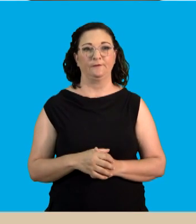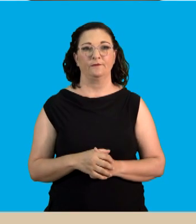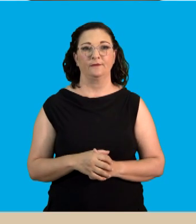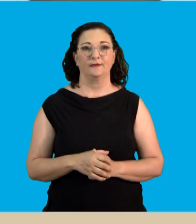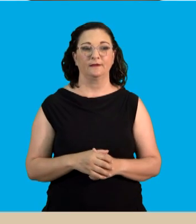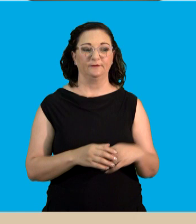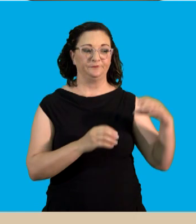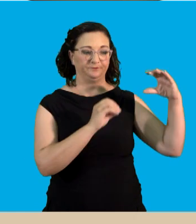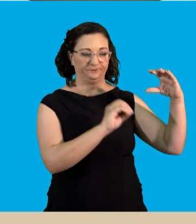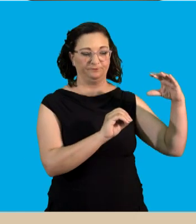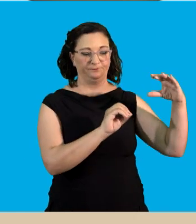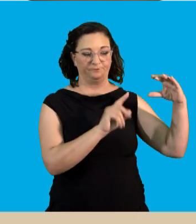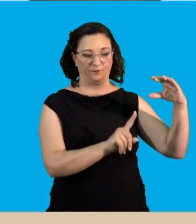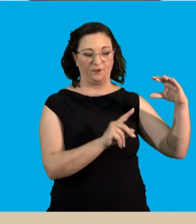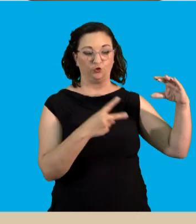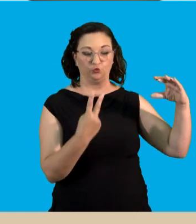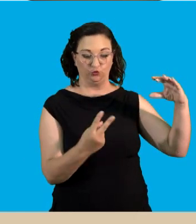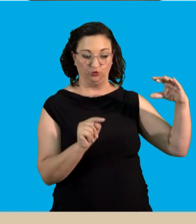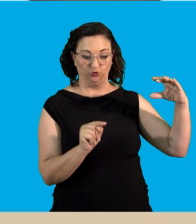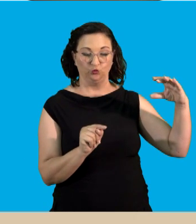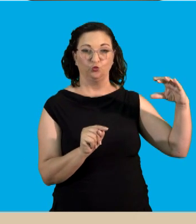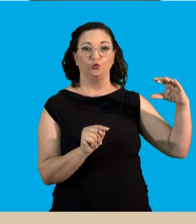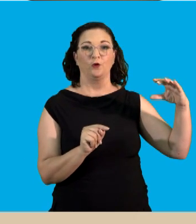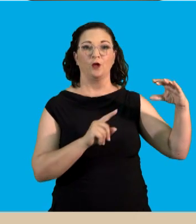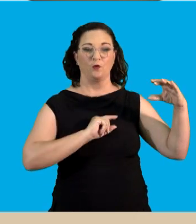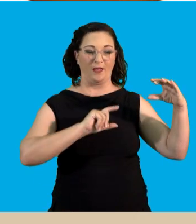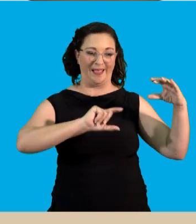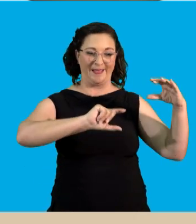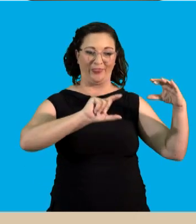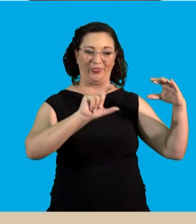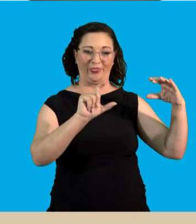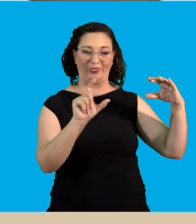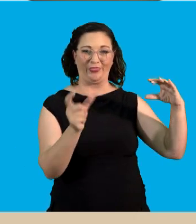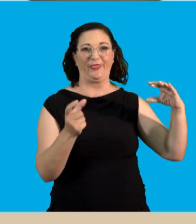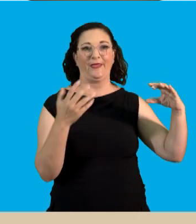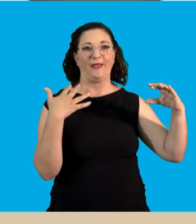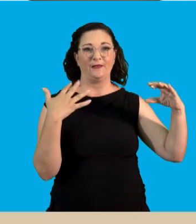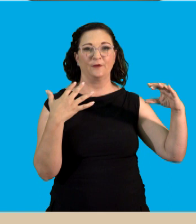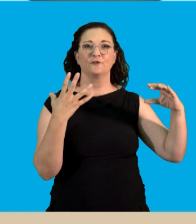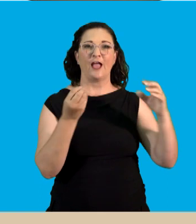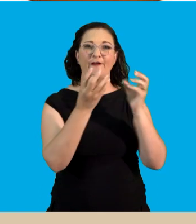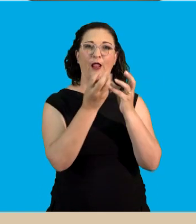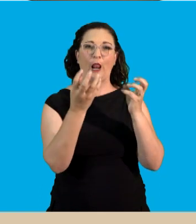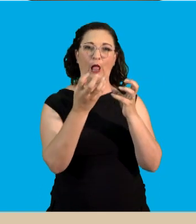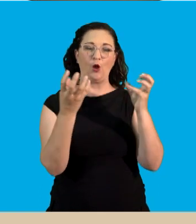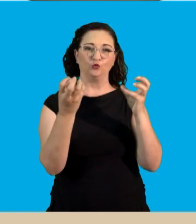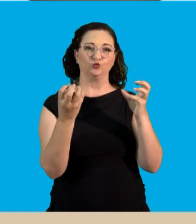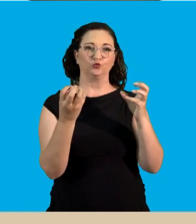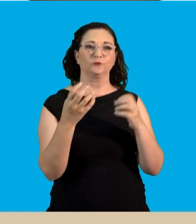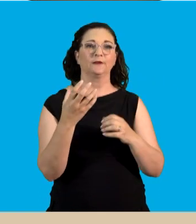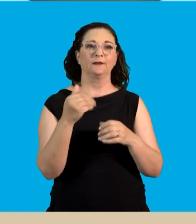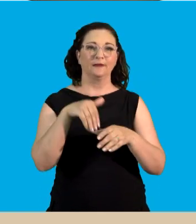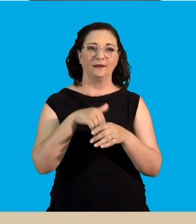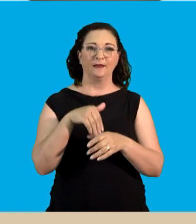said that it is the second planet from the sun. 2, it has the thick atmosphere covered in clouds.